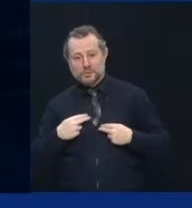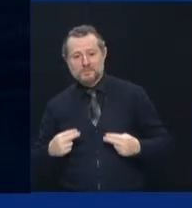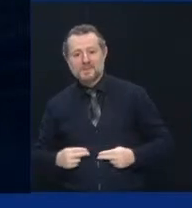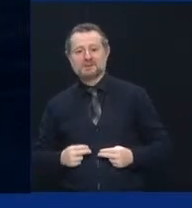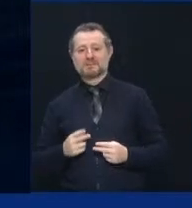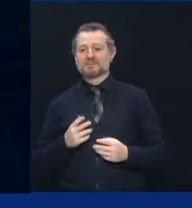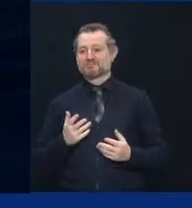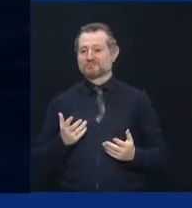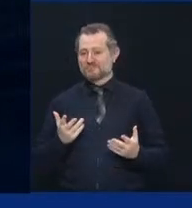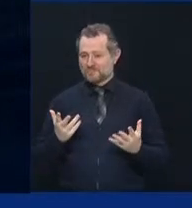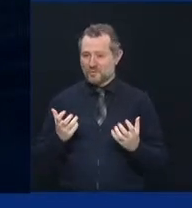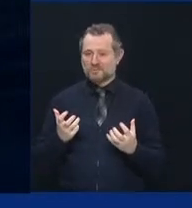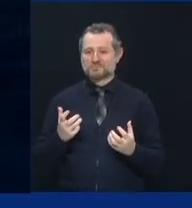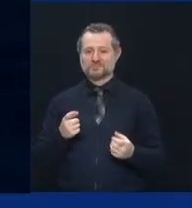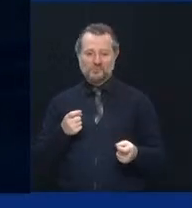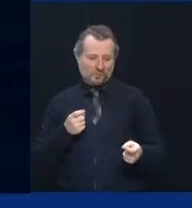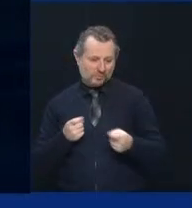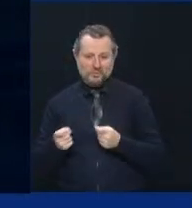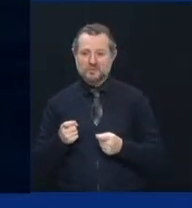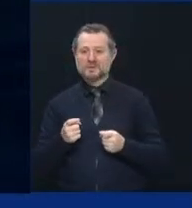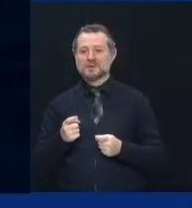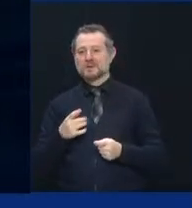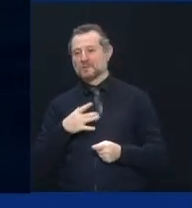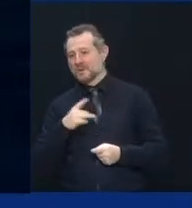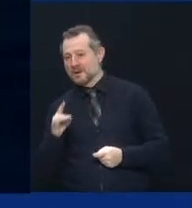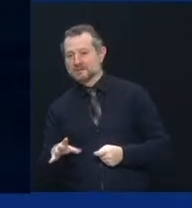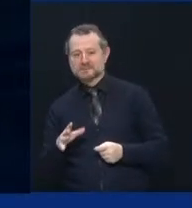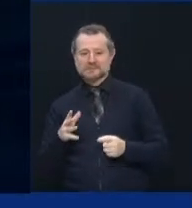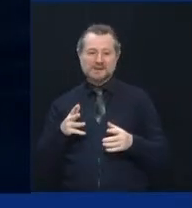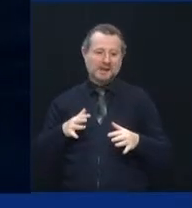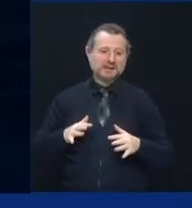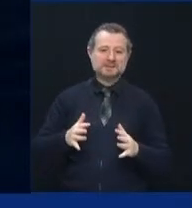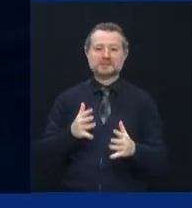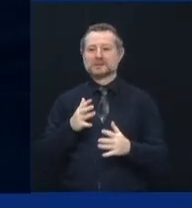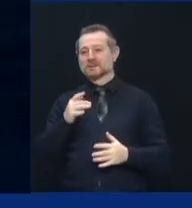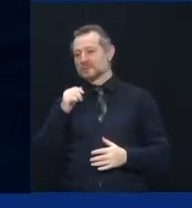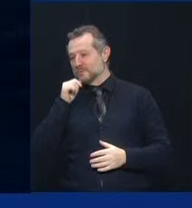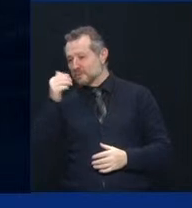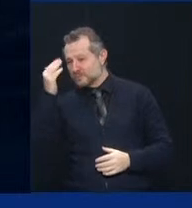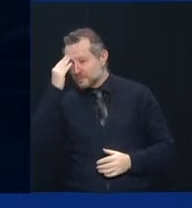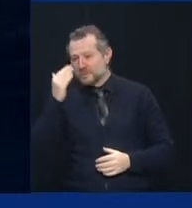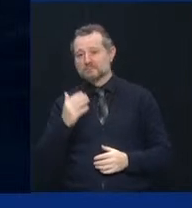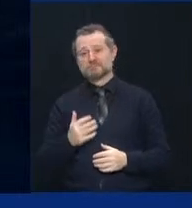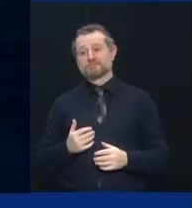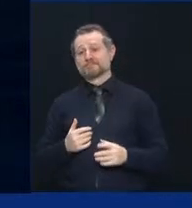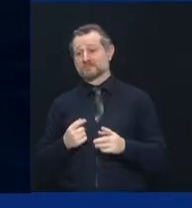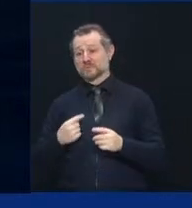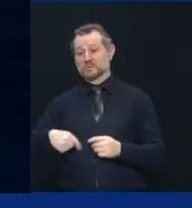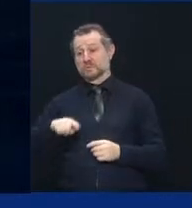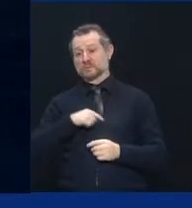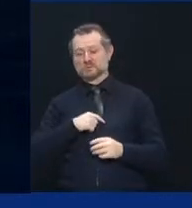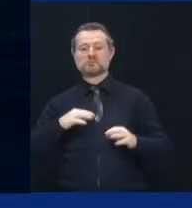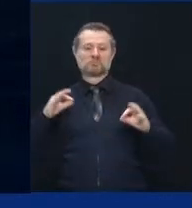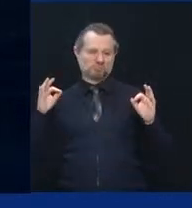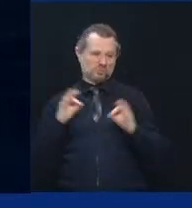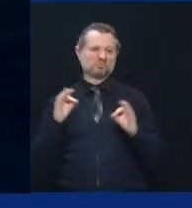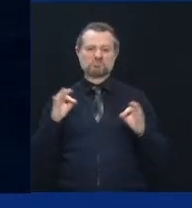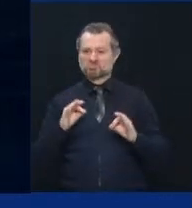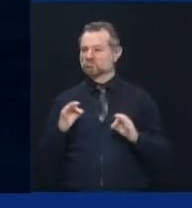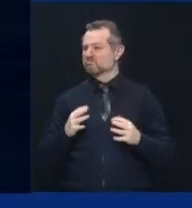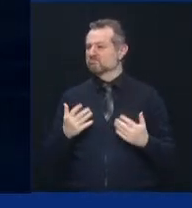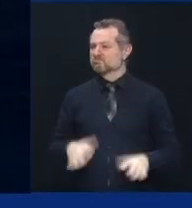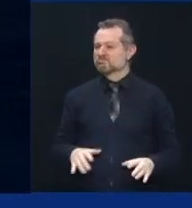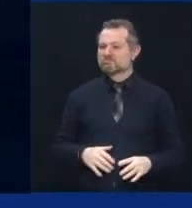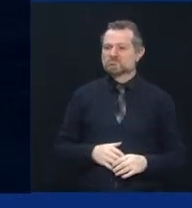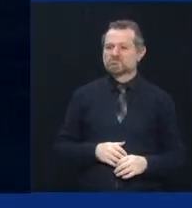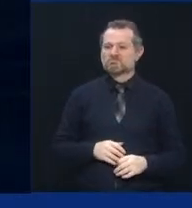don't like the anxiety of just not knowing. But we don't know. I can tell you where we are today.